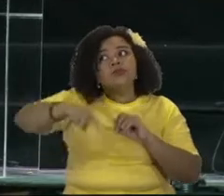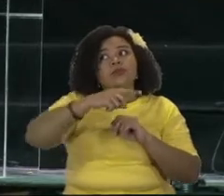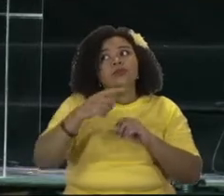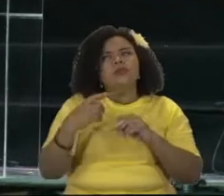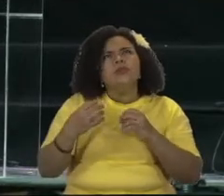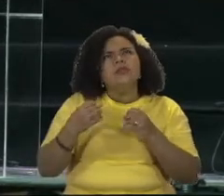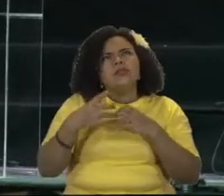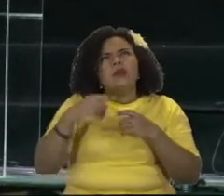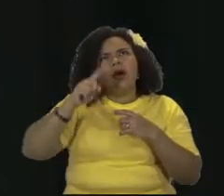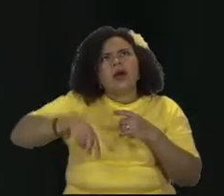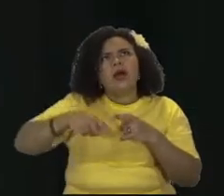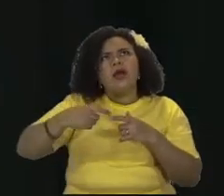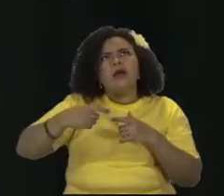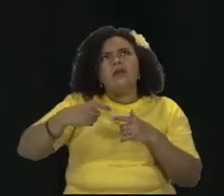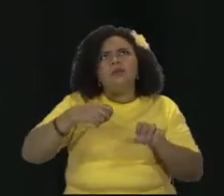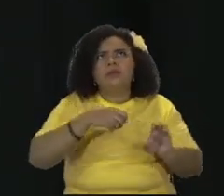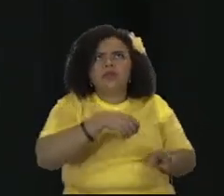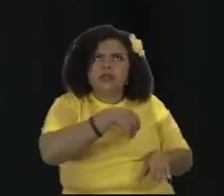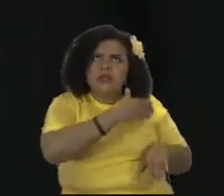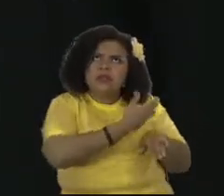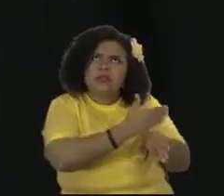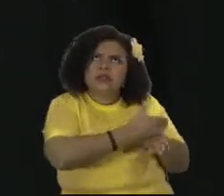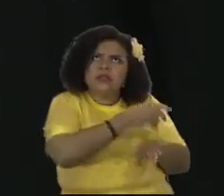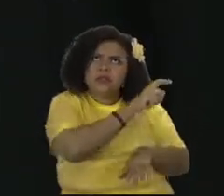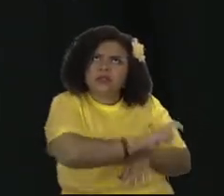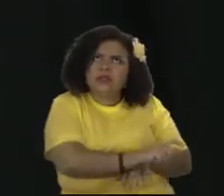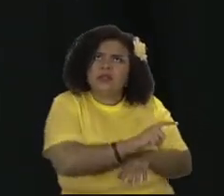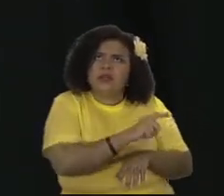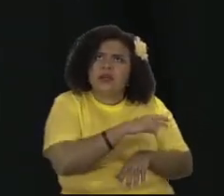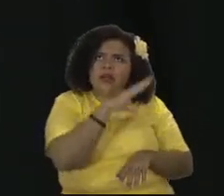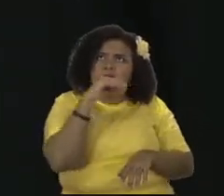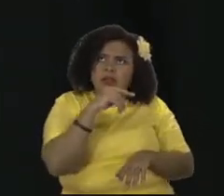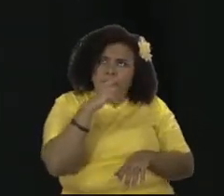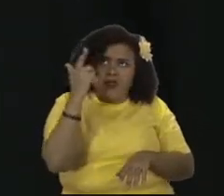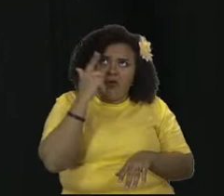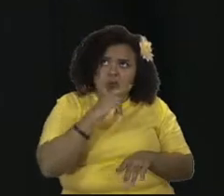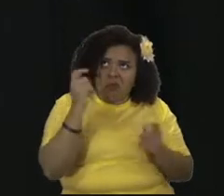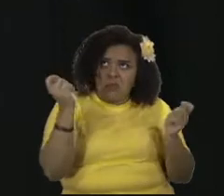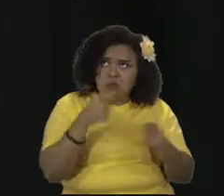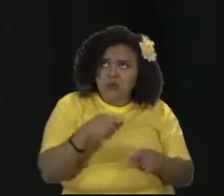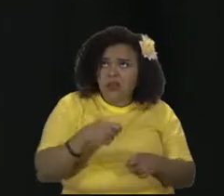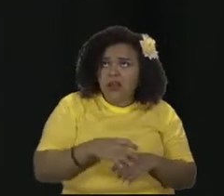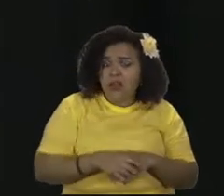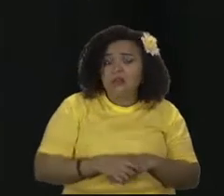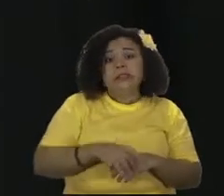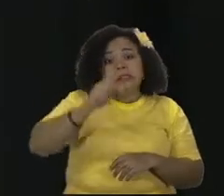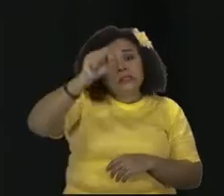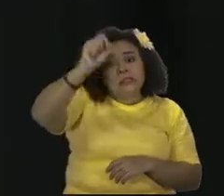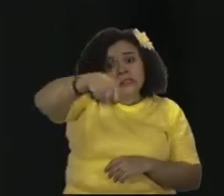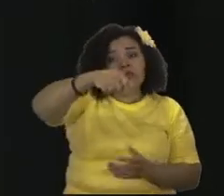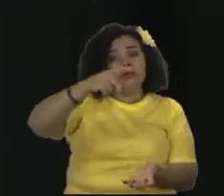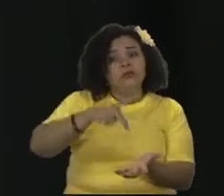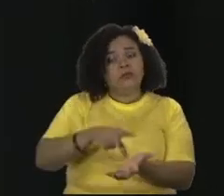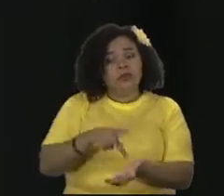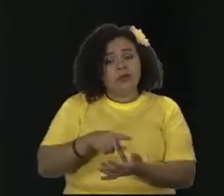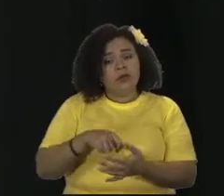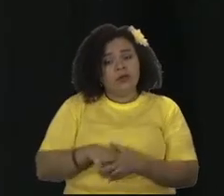that it is a church of order. And the biggest compliment that was given to